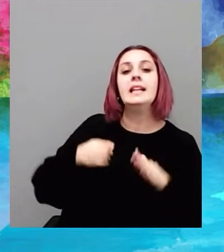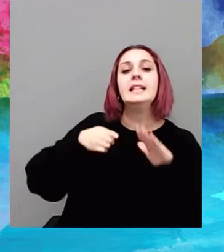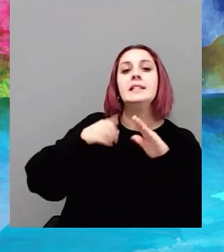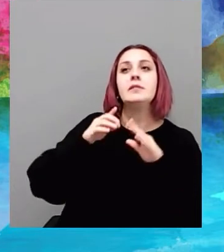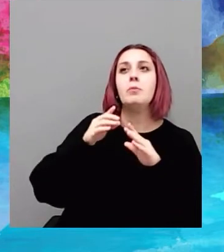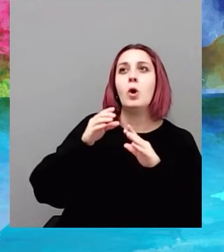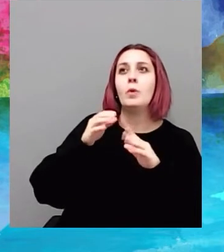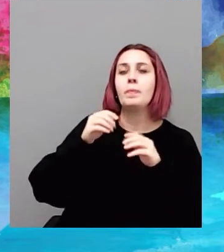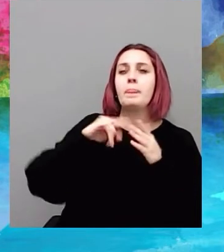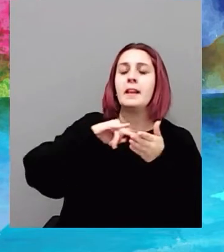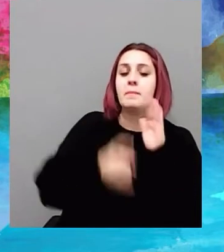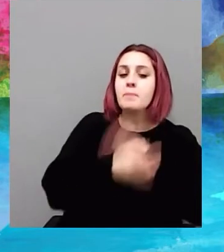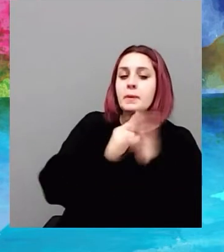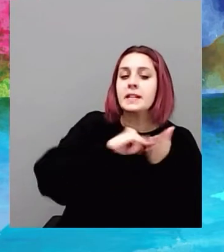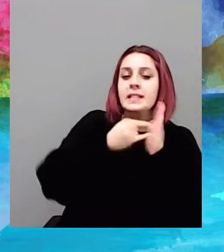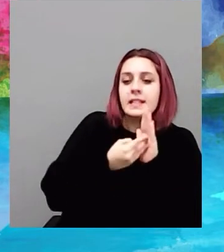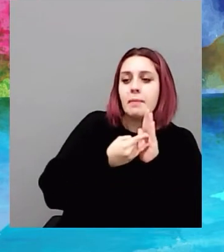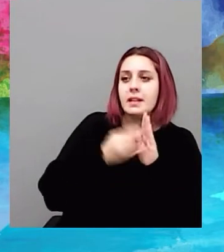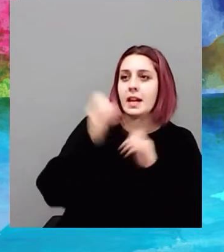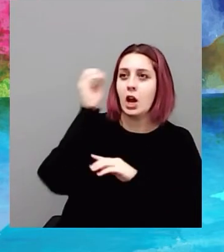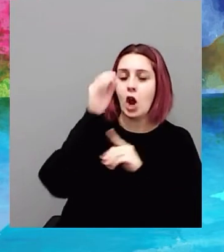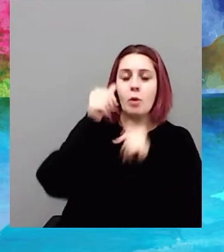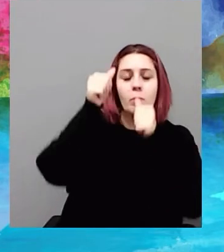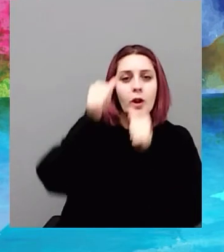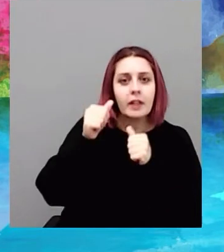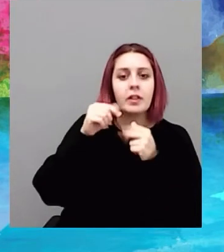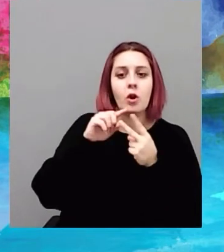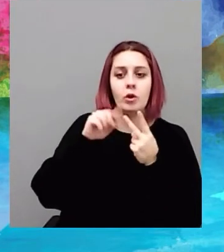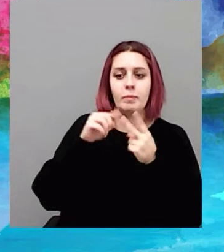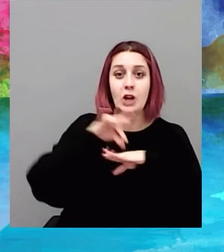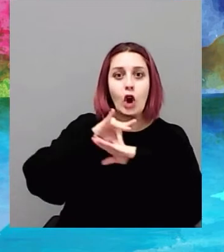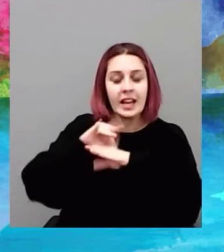generate signaling and orientation devices